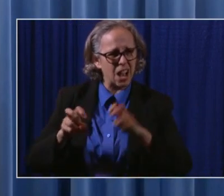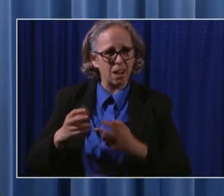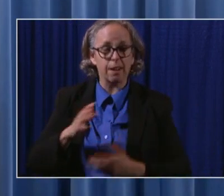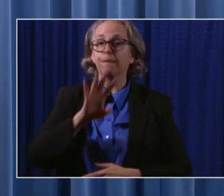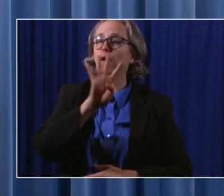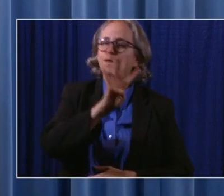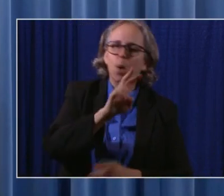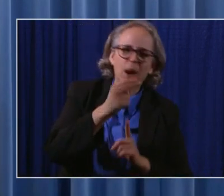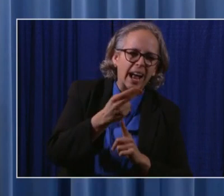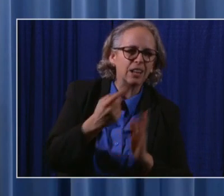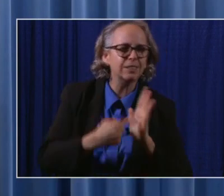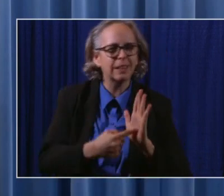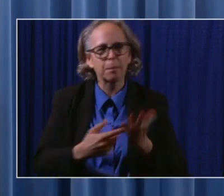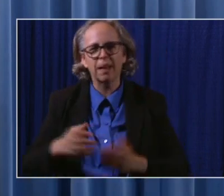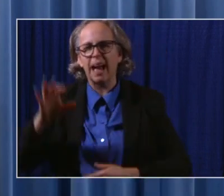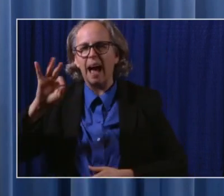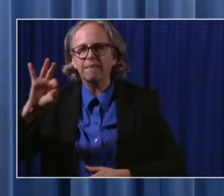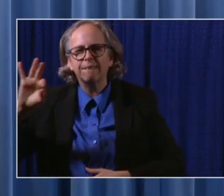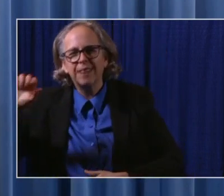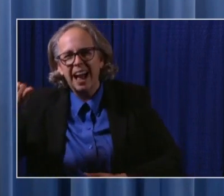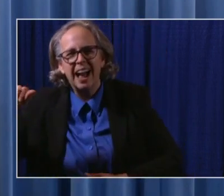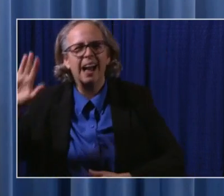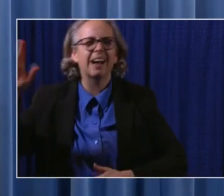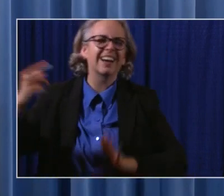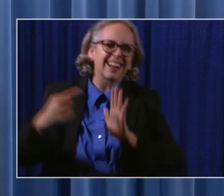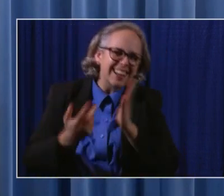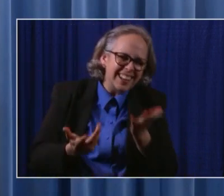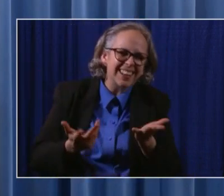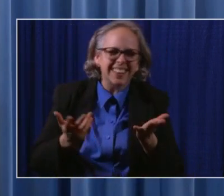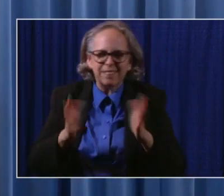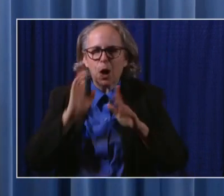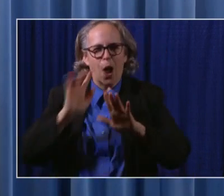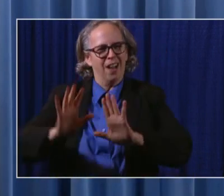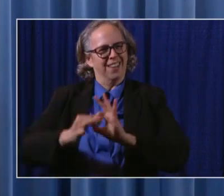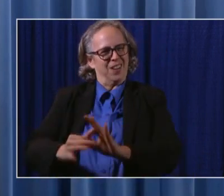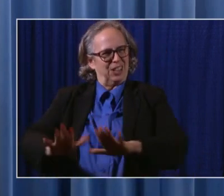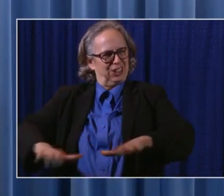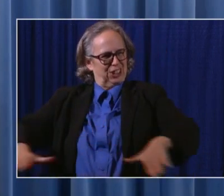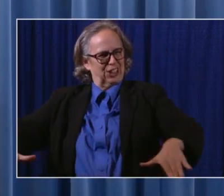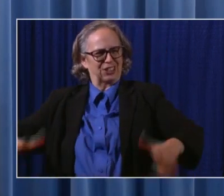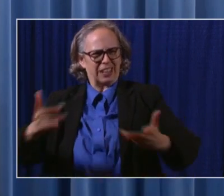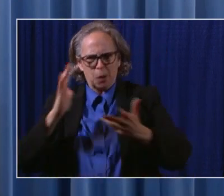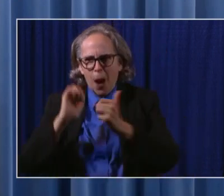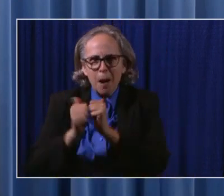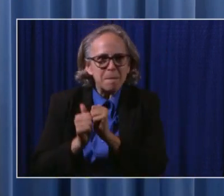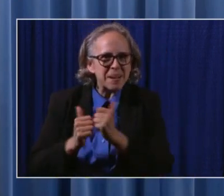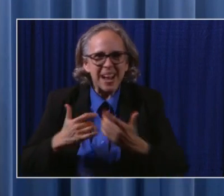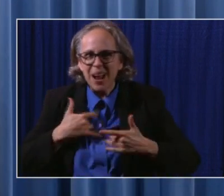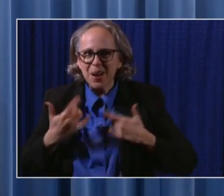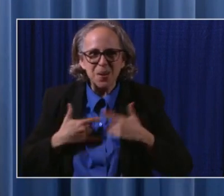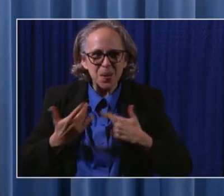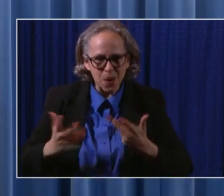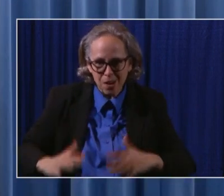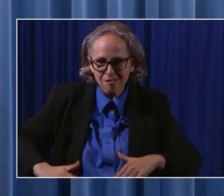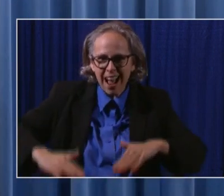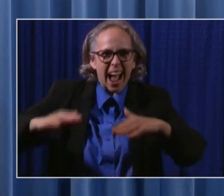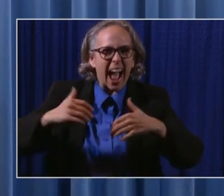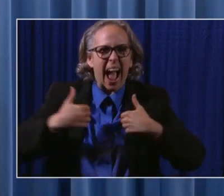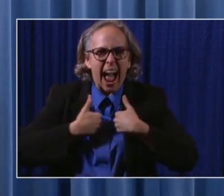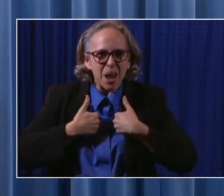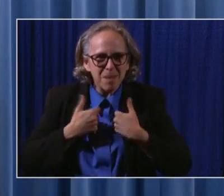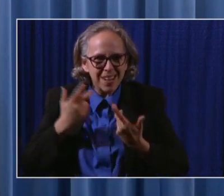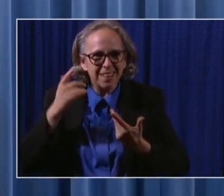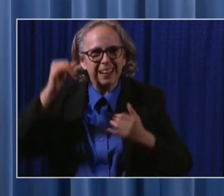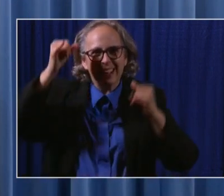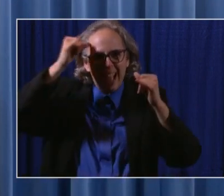kids who are competing, not just those who raise lambs or steers or chickens or goats,